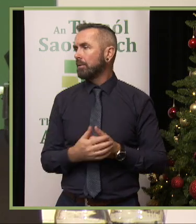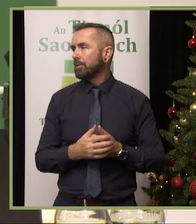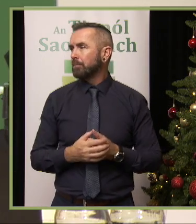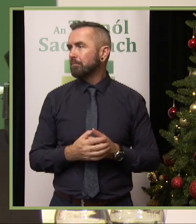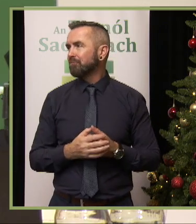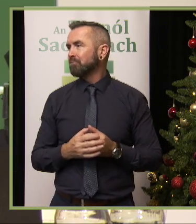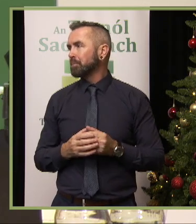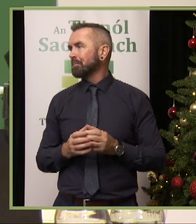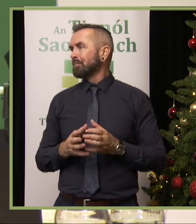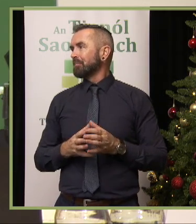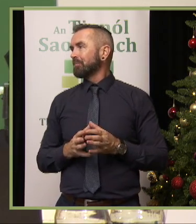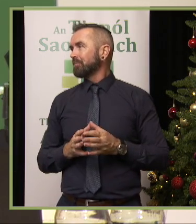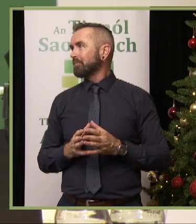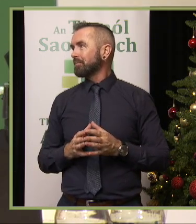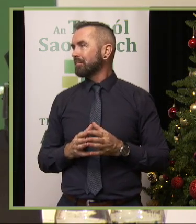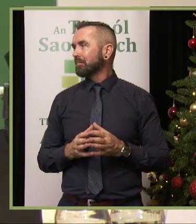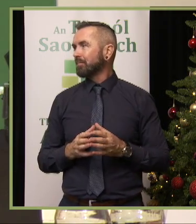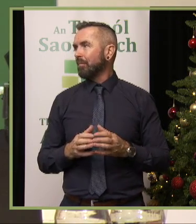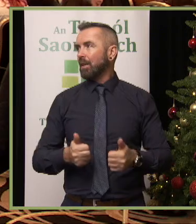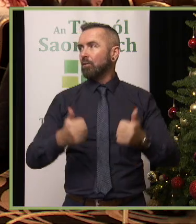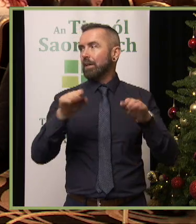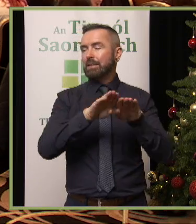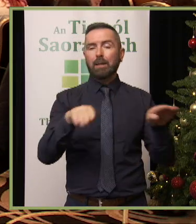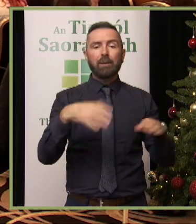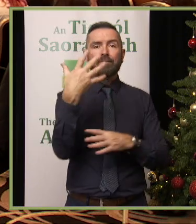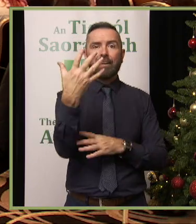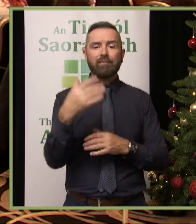Thank you. Great. Table 5.